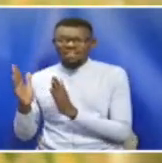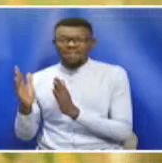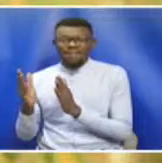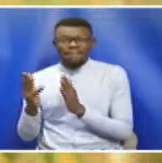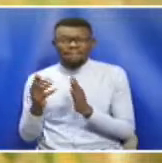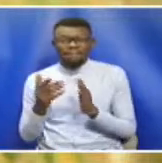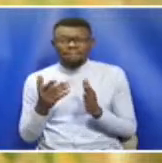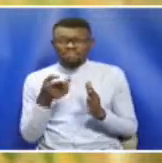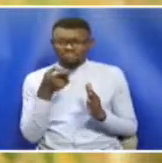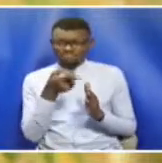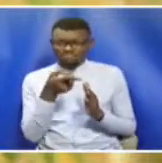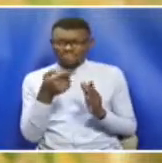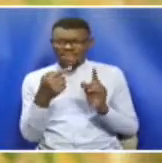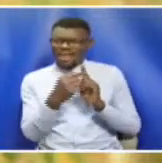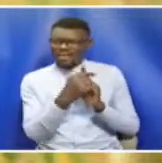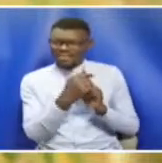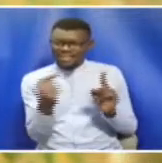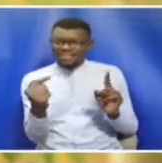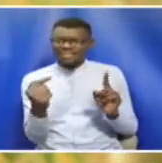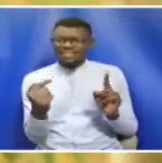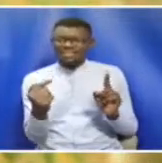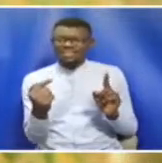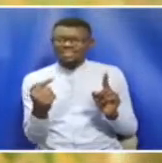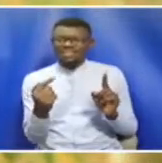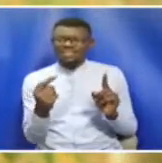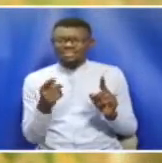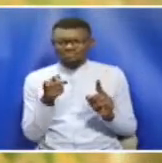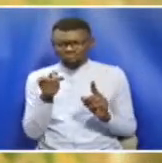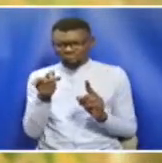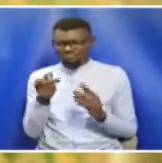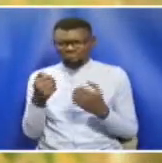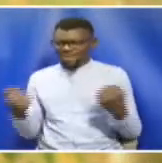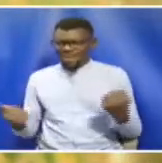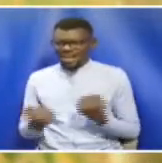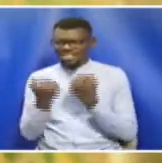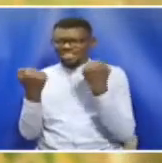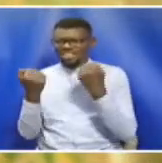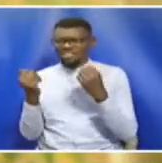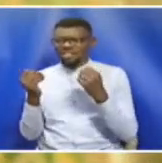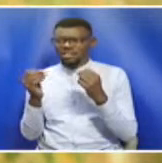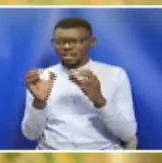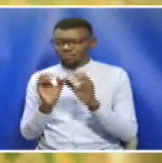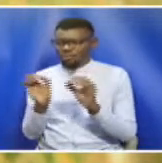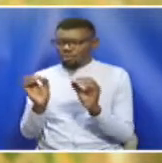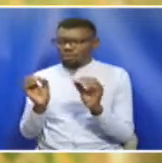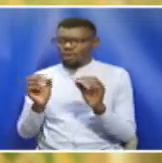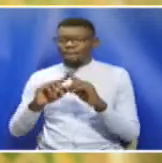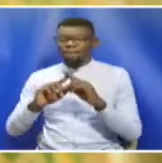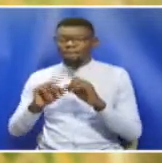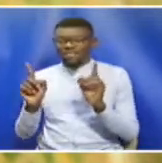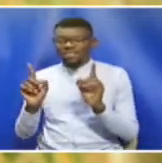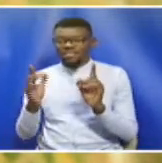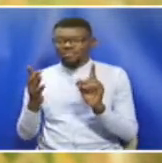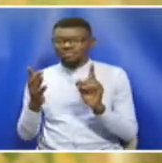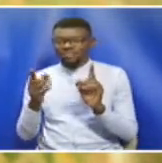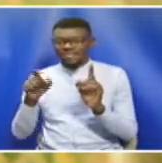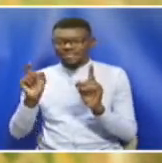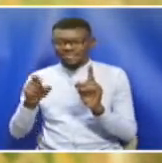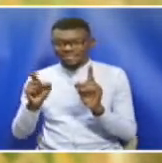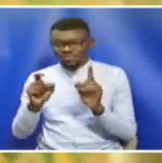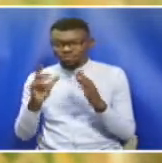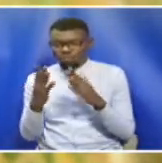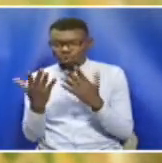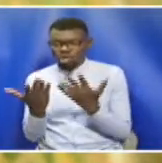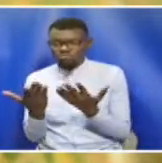just an assassination rather than just an accident, then there's a requirement and an